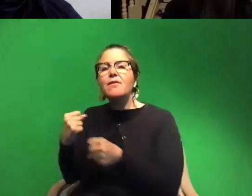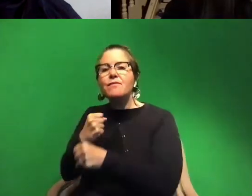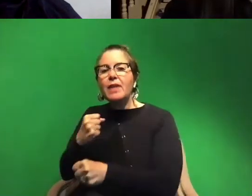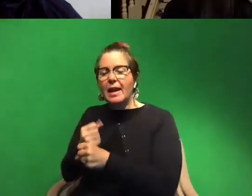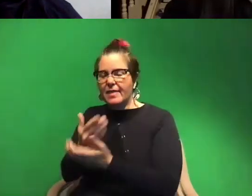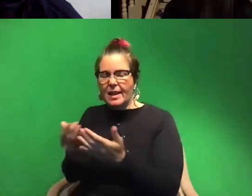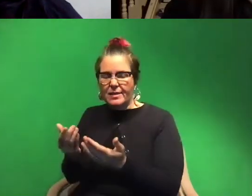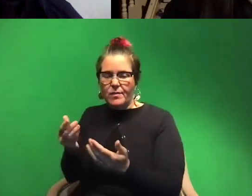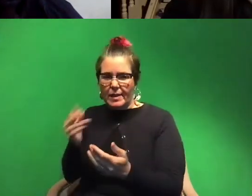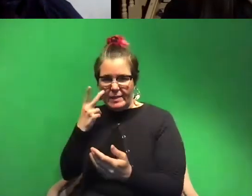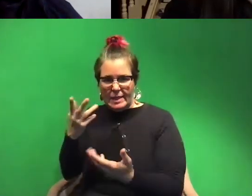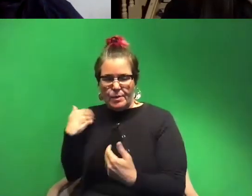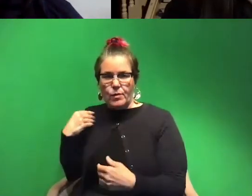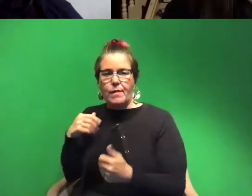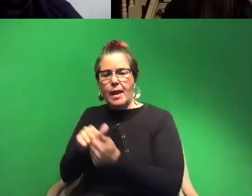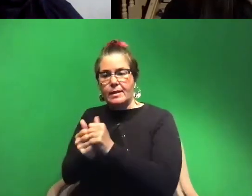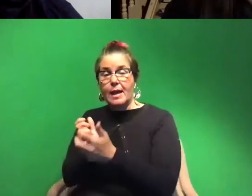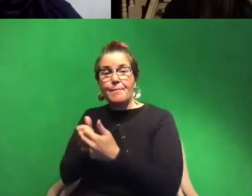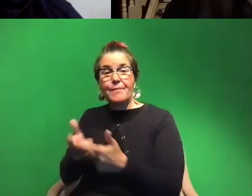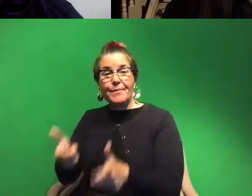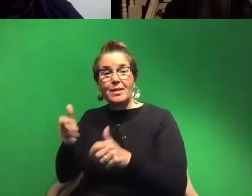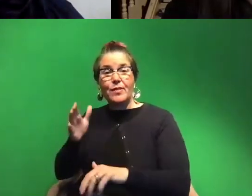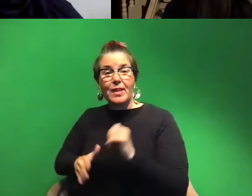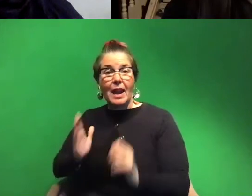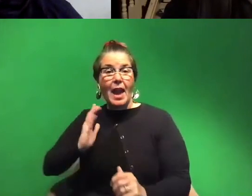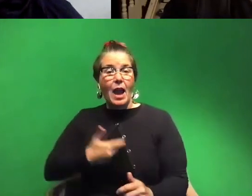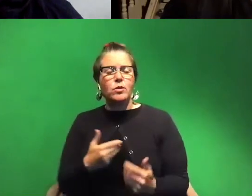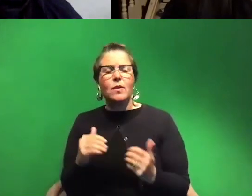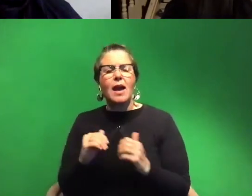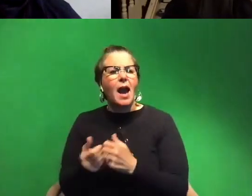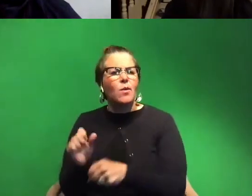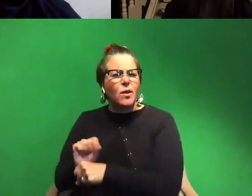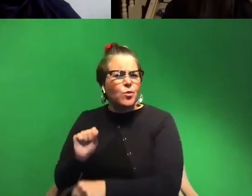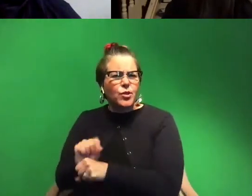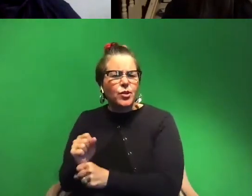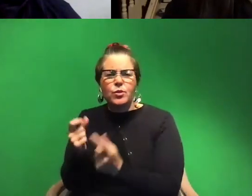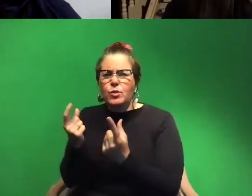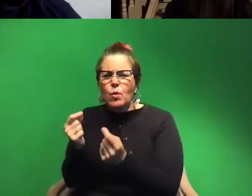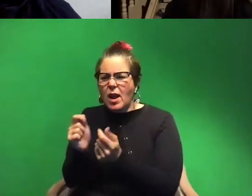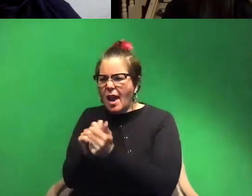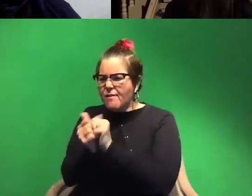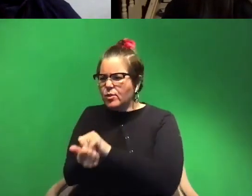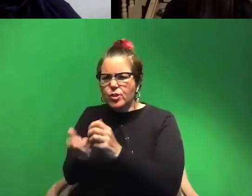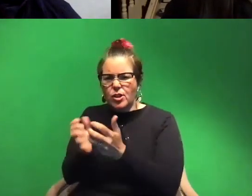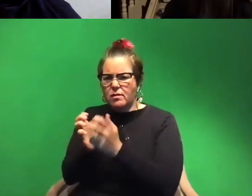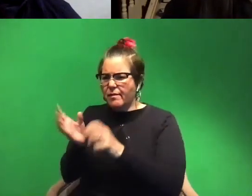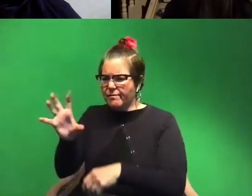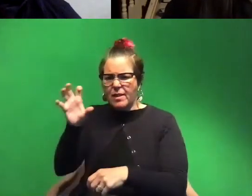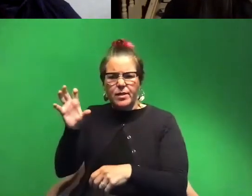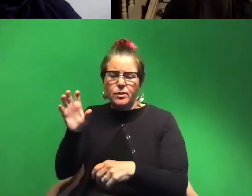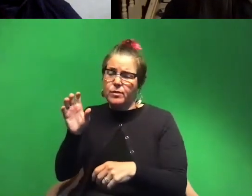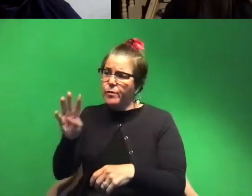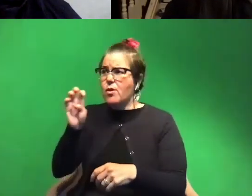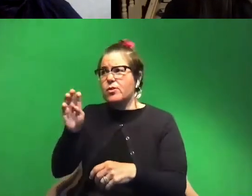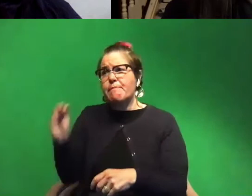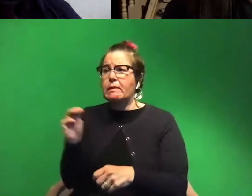before, and they actually adapt faster than our immune system. So how is it working? What did they evolutionarily 500 or 400